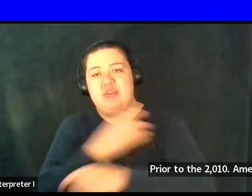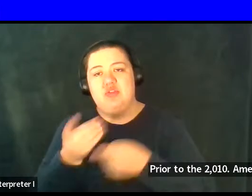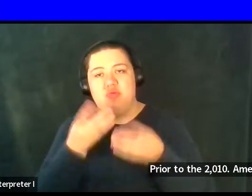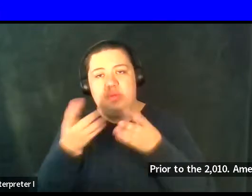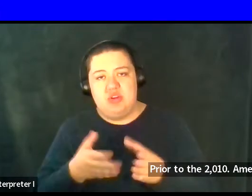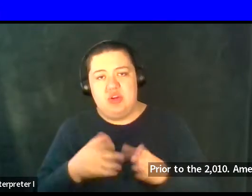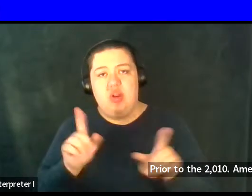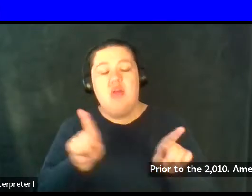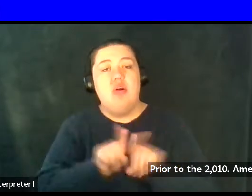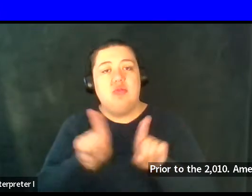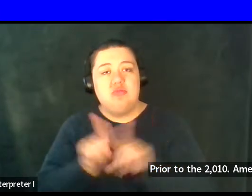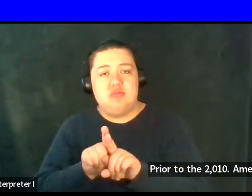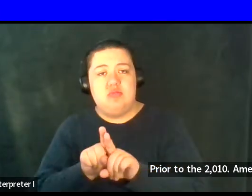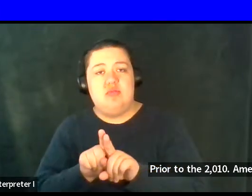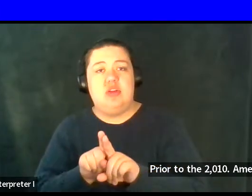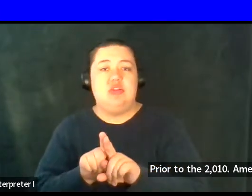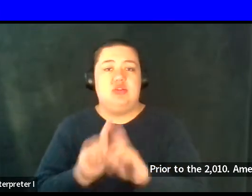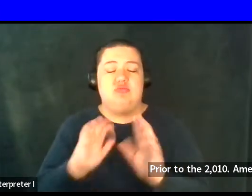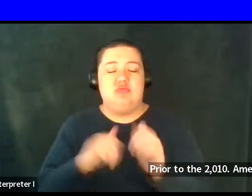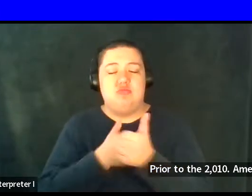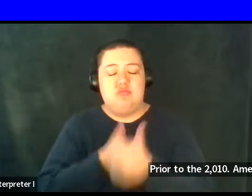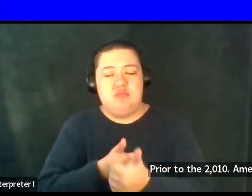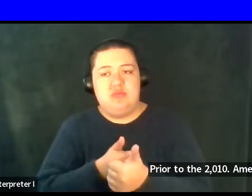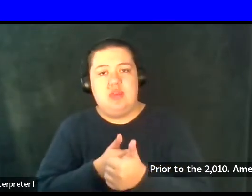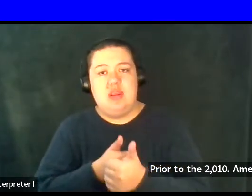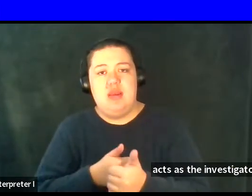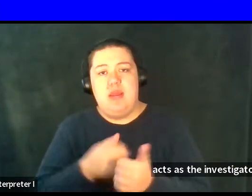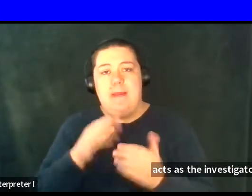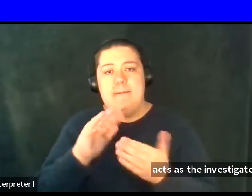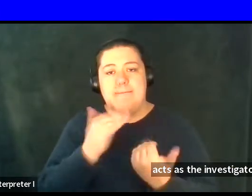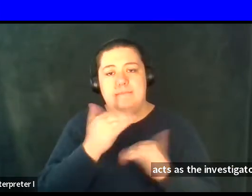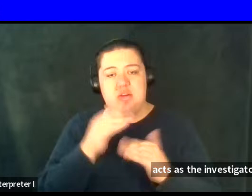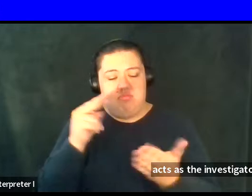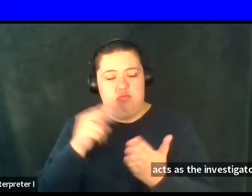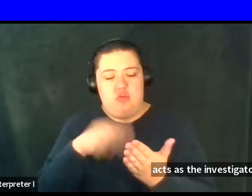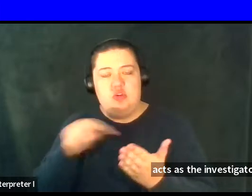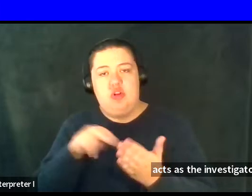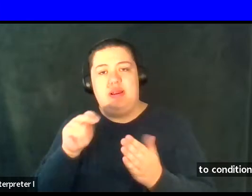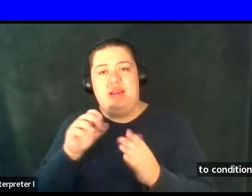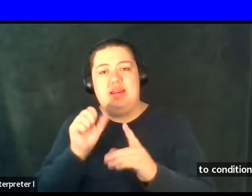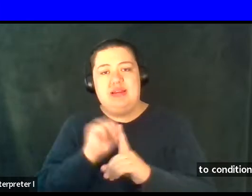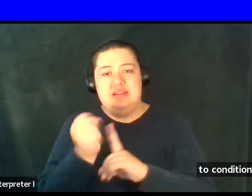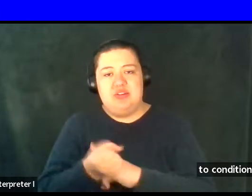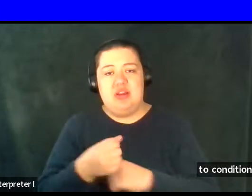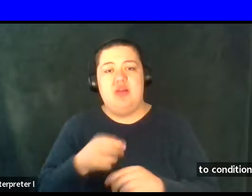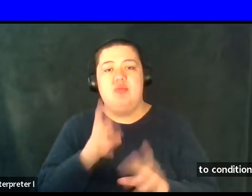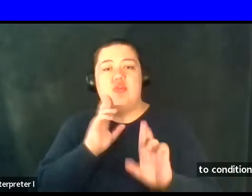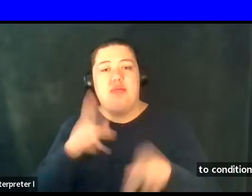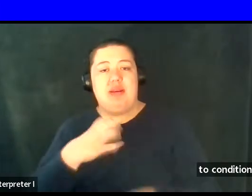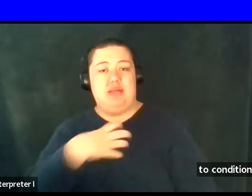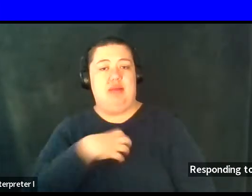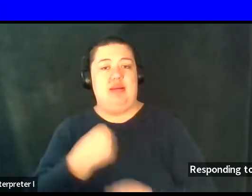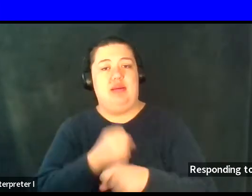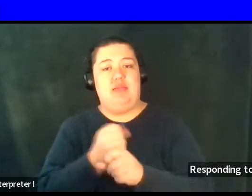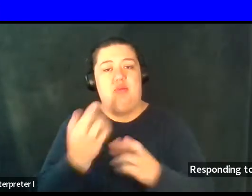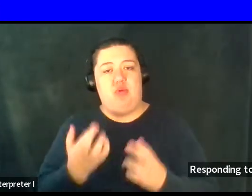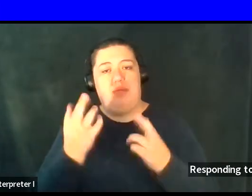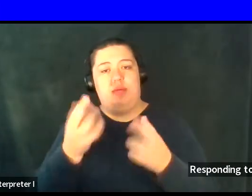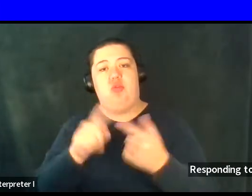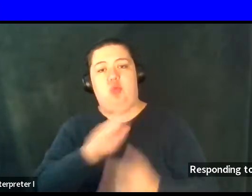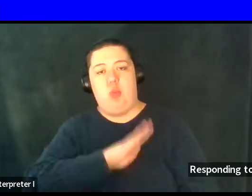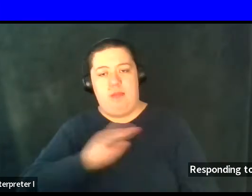well as ombudsman, looking at conditions, responding to complaints, and making recommendations to the